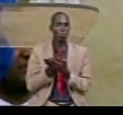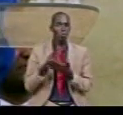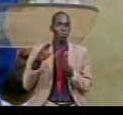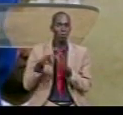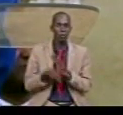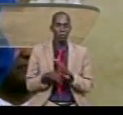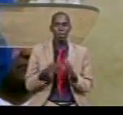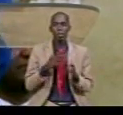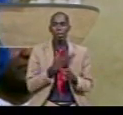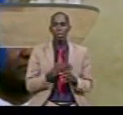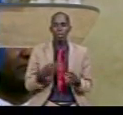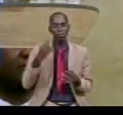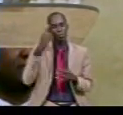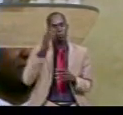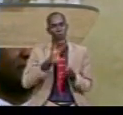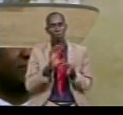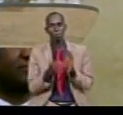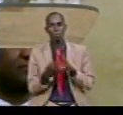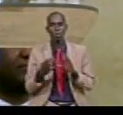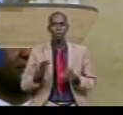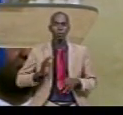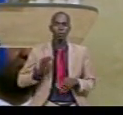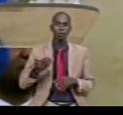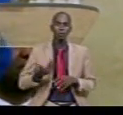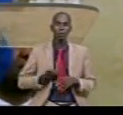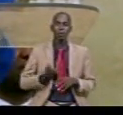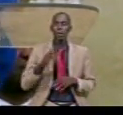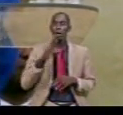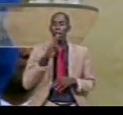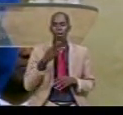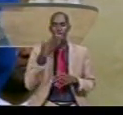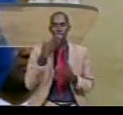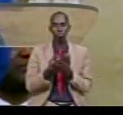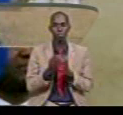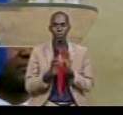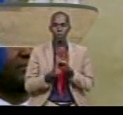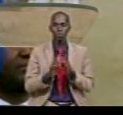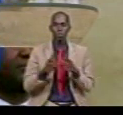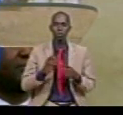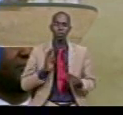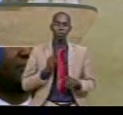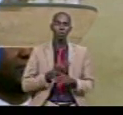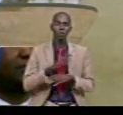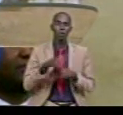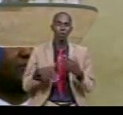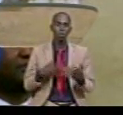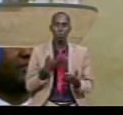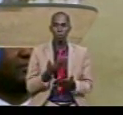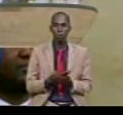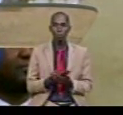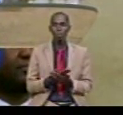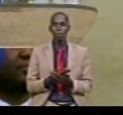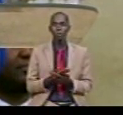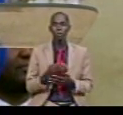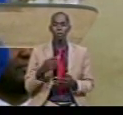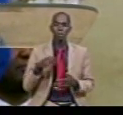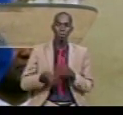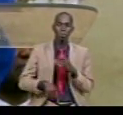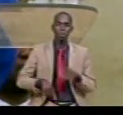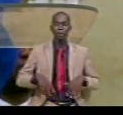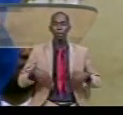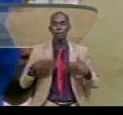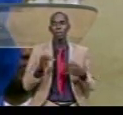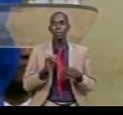for souls are exemplary to us all. Deeper Life, I believe, is a